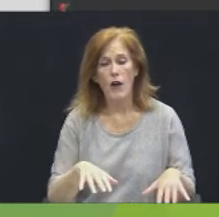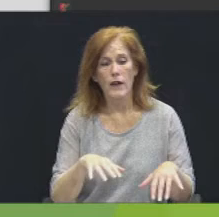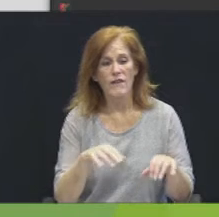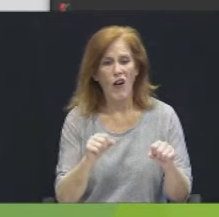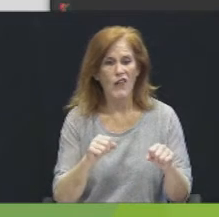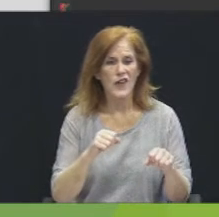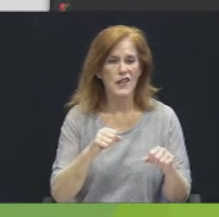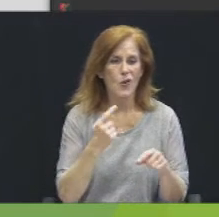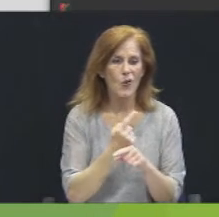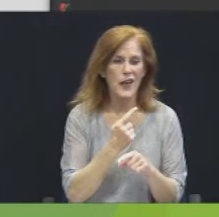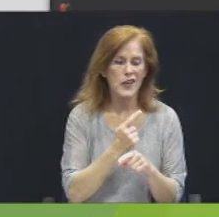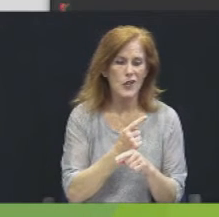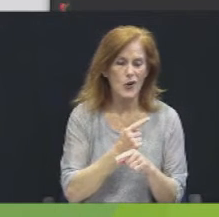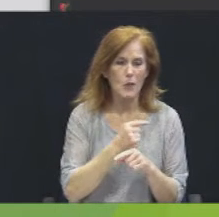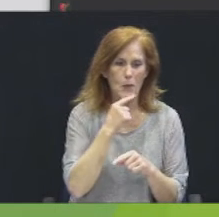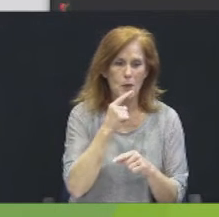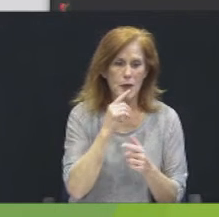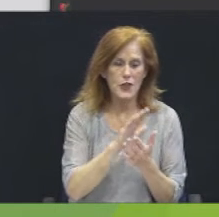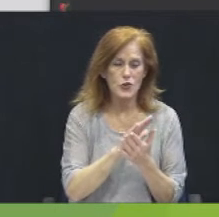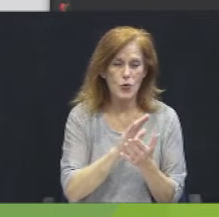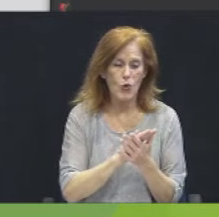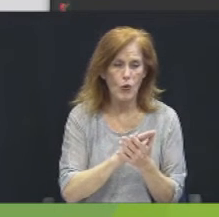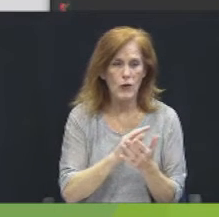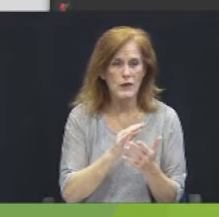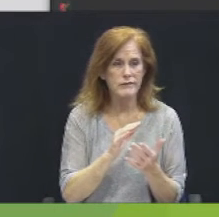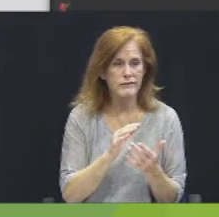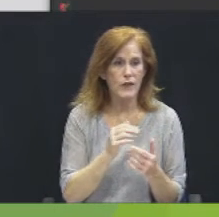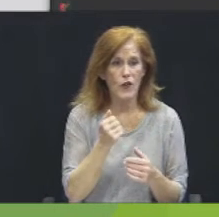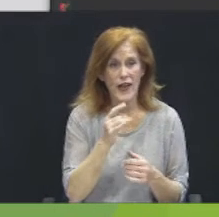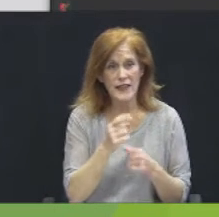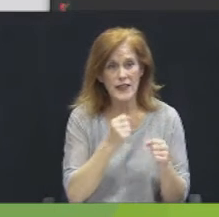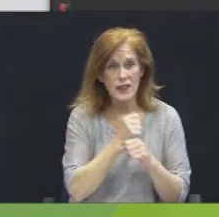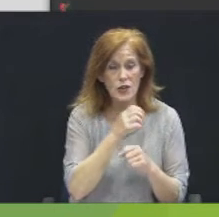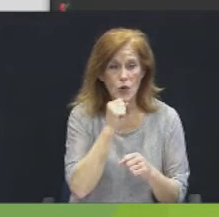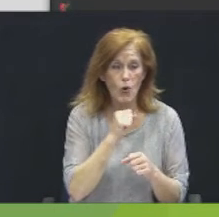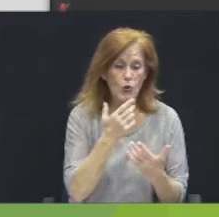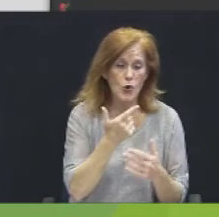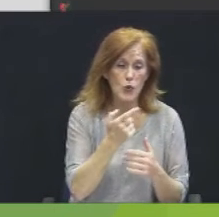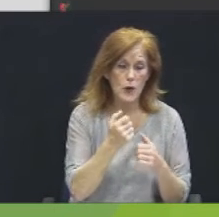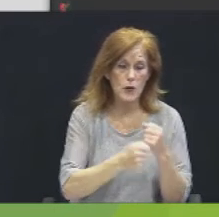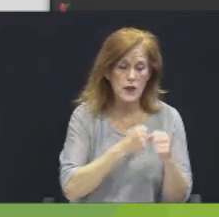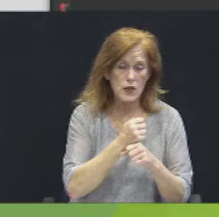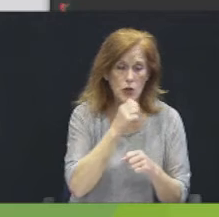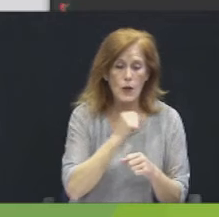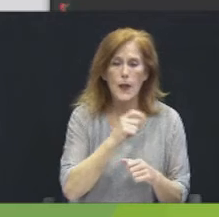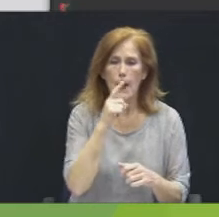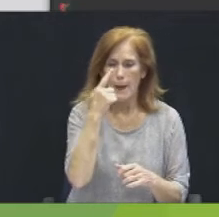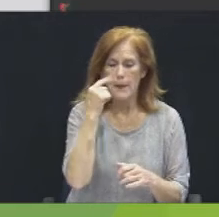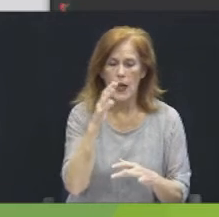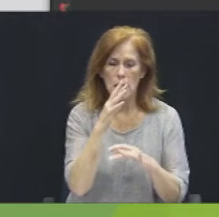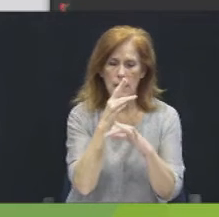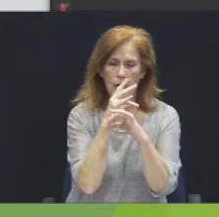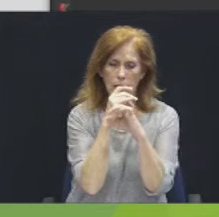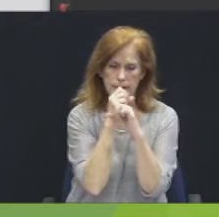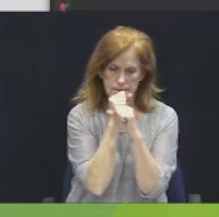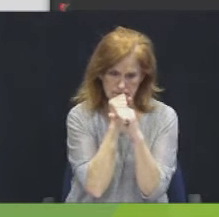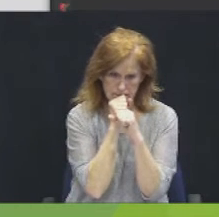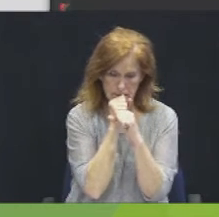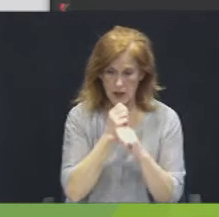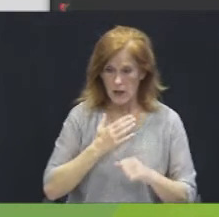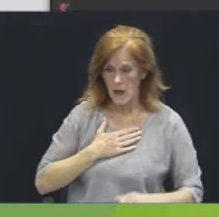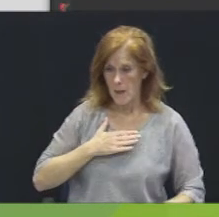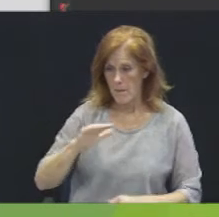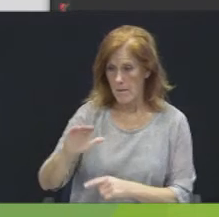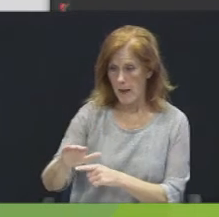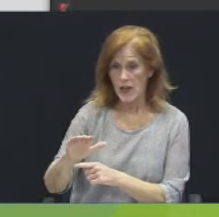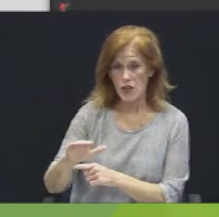school system for 18 years, or at least to age 21, due to confidentiality, my child that